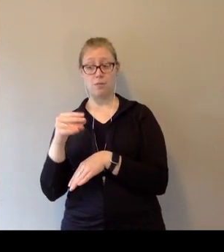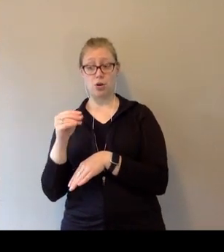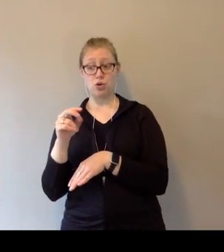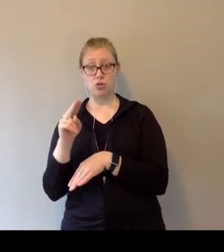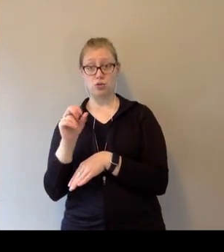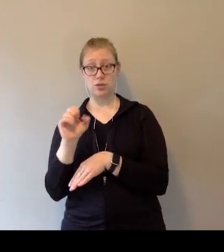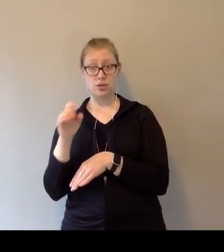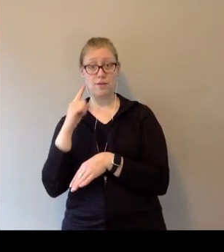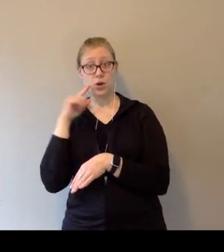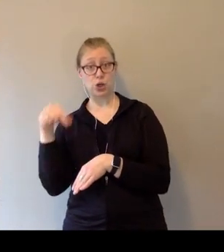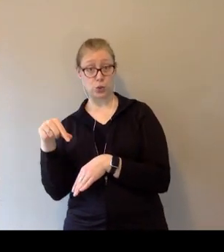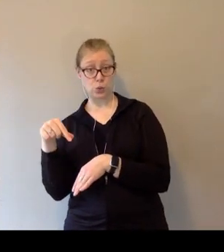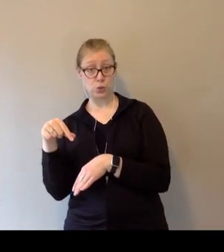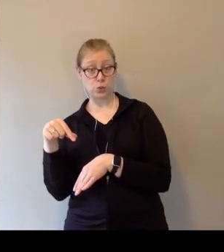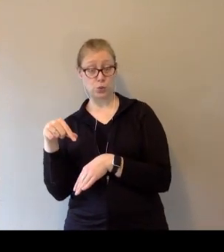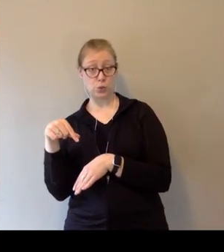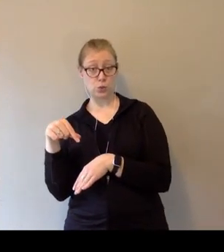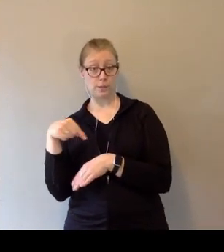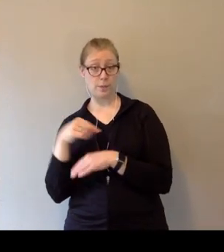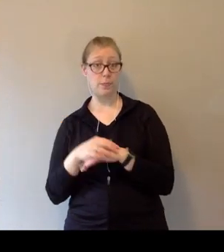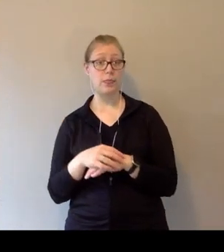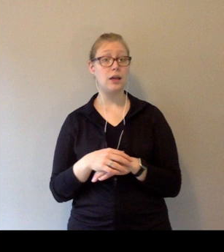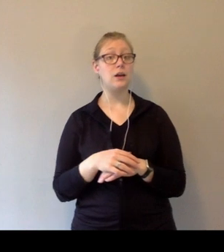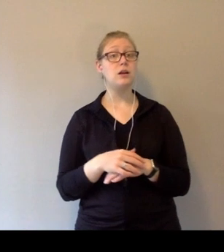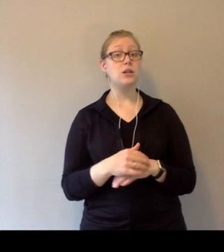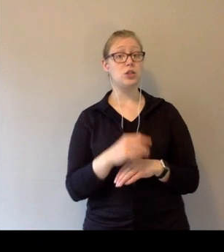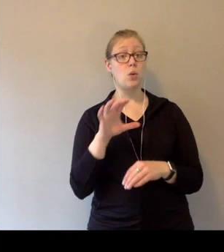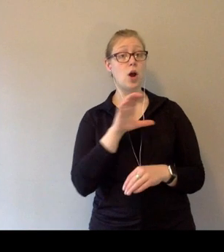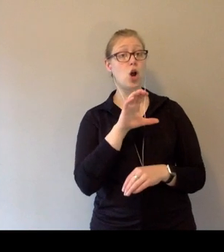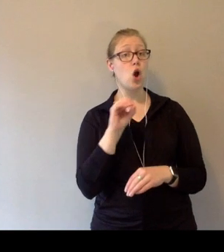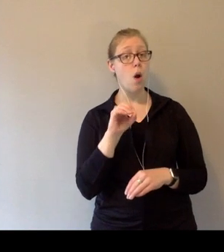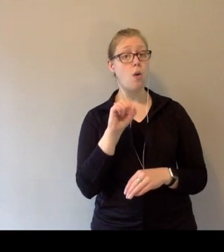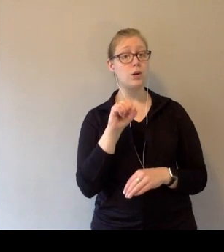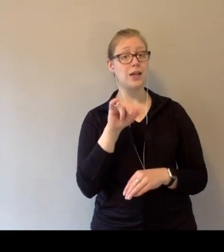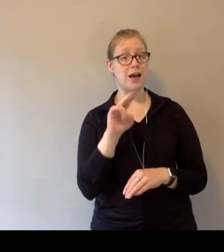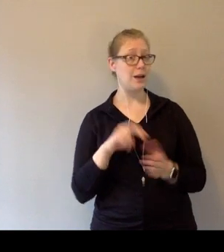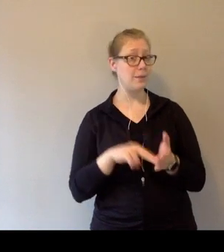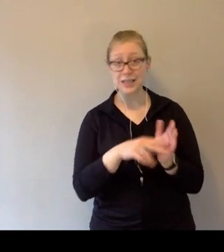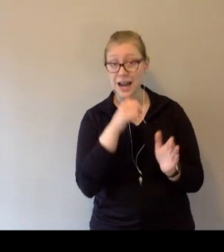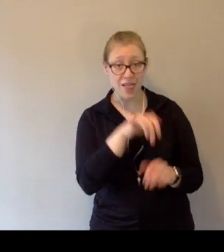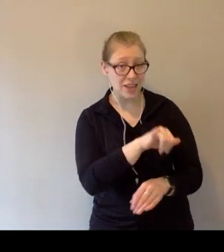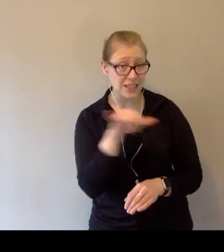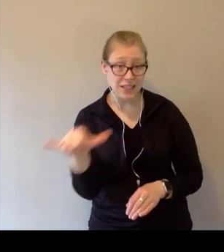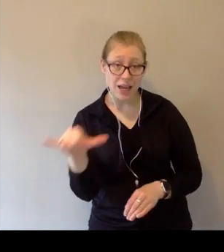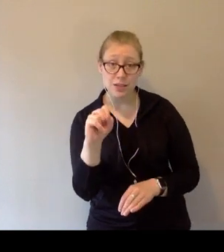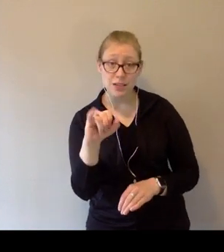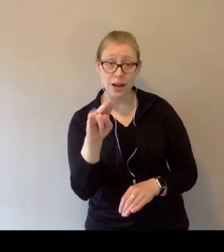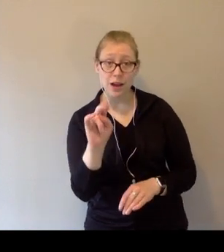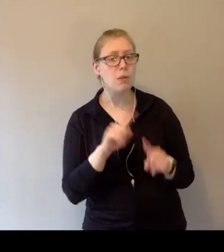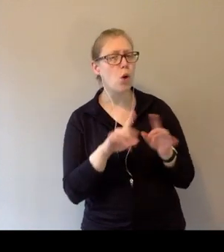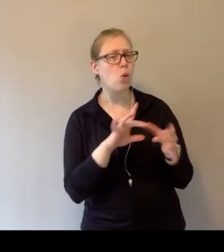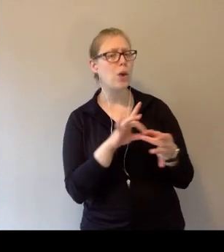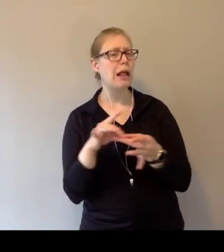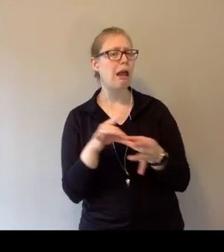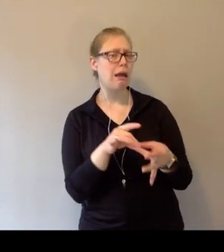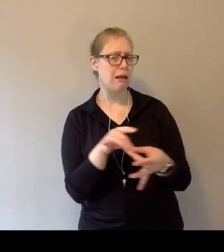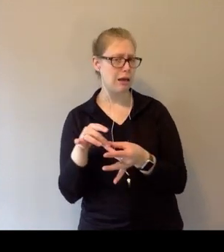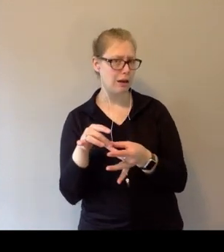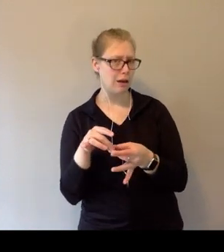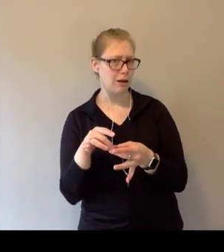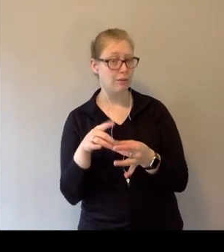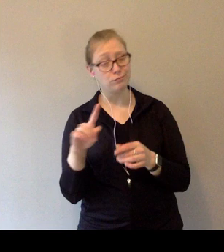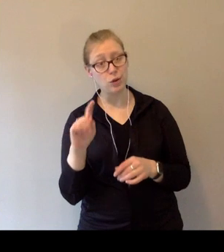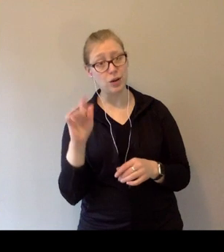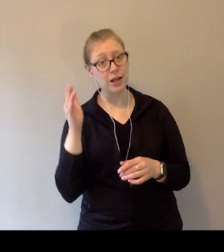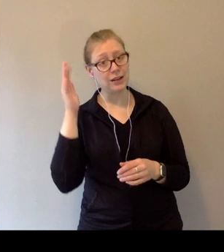cosine. So it's related to the sine, but it's not the same. It's the adjacent. And you're going to have to memorize this eventually, but for